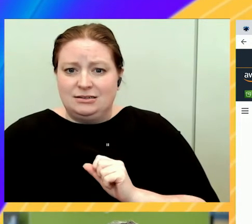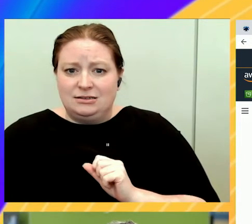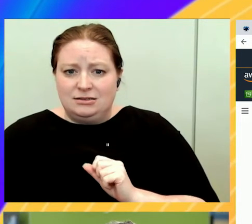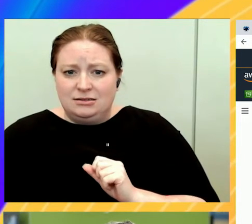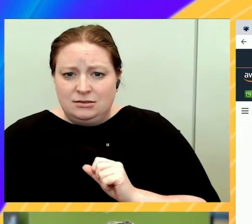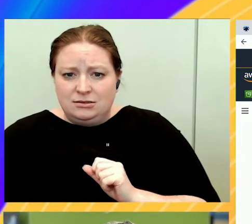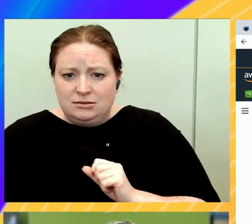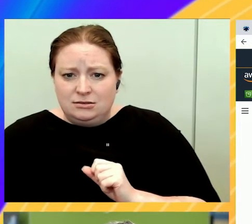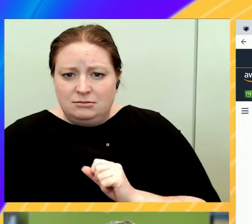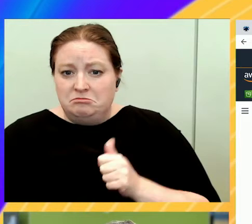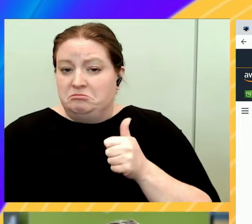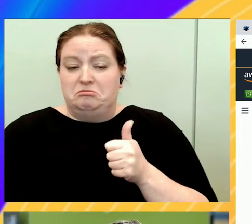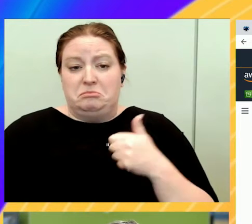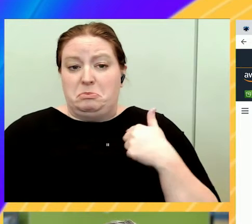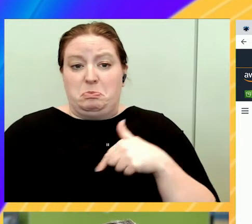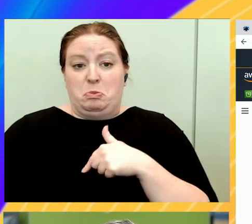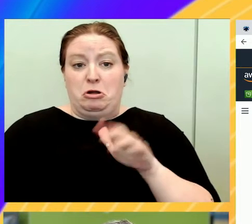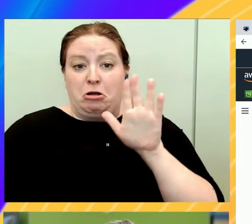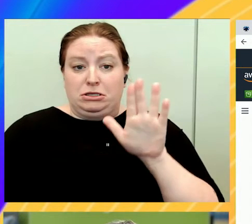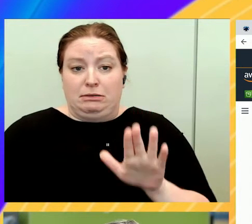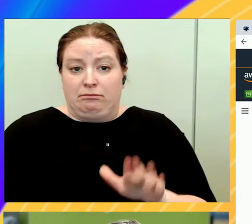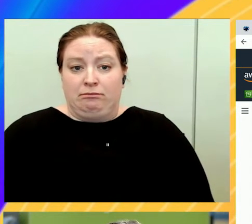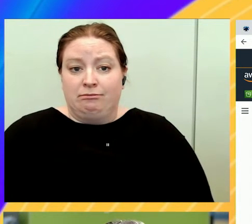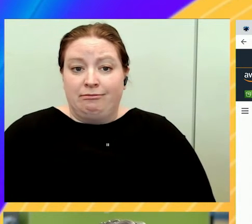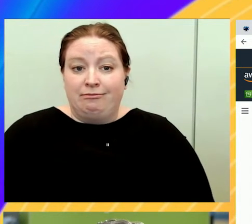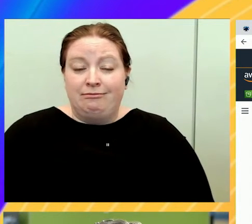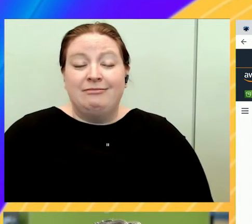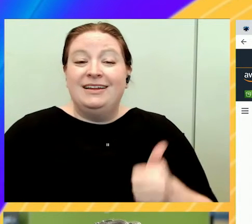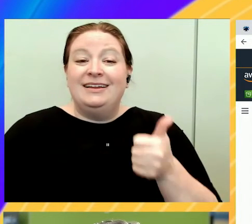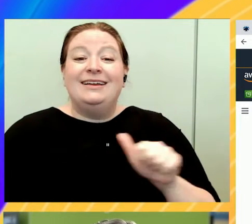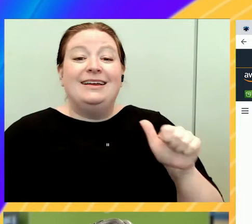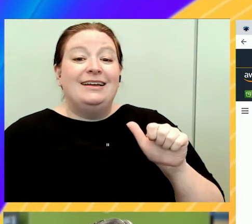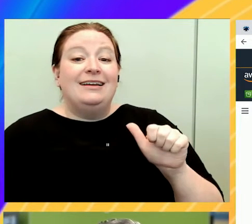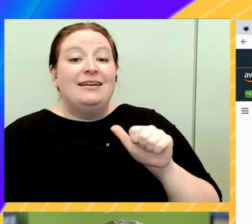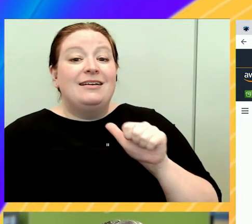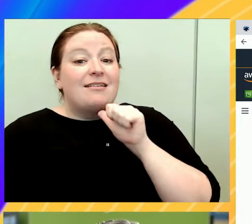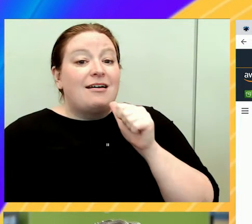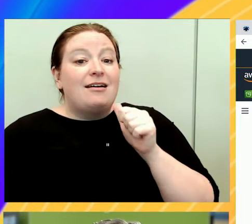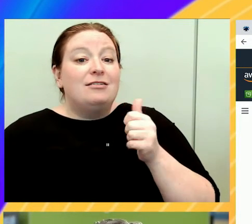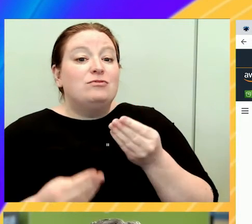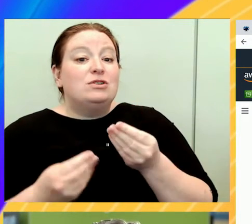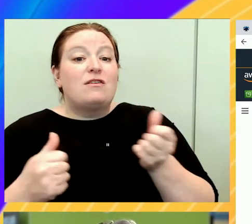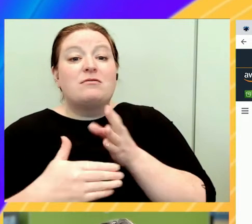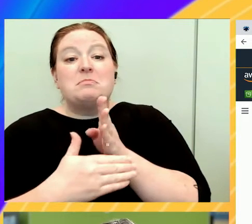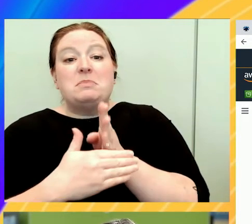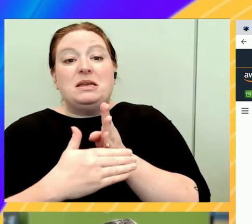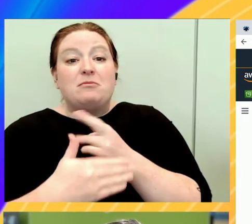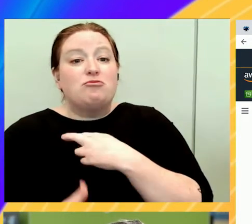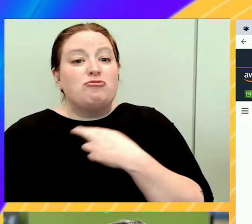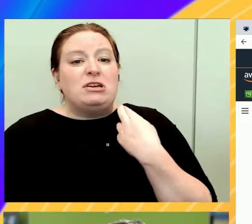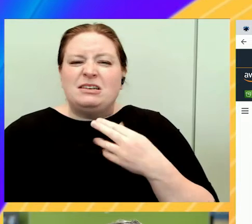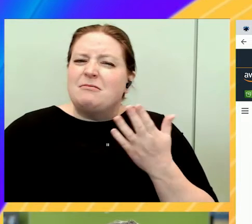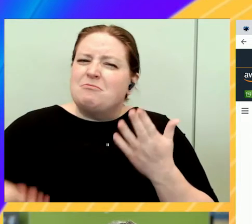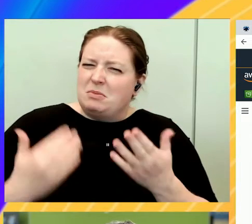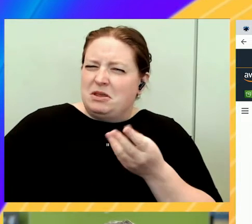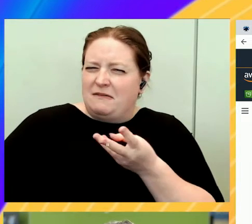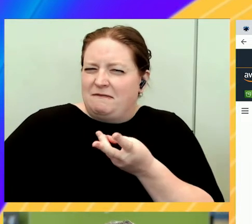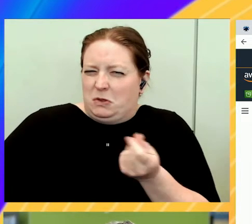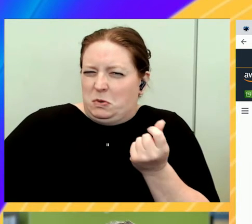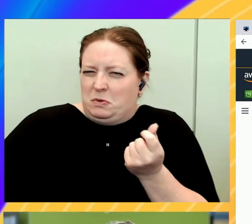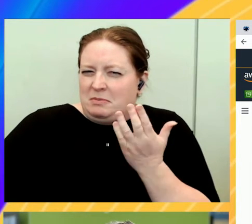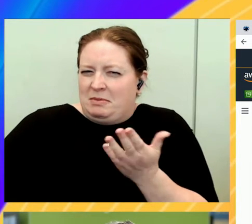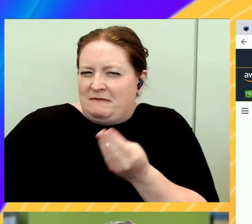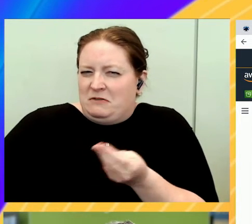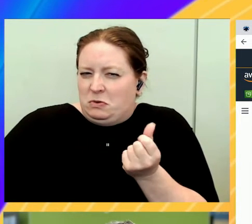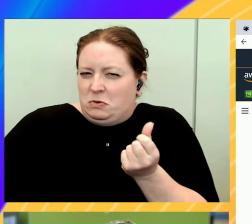awesome. So are there any outstanding or unresolved medium risk? Well, we might have a few. Yeah, so there's a few medium risks. Okay, so we'll